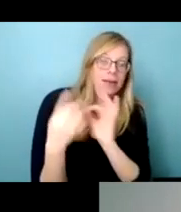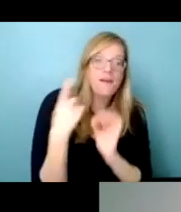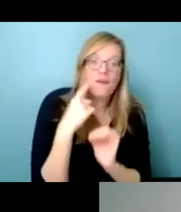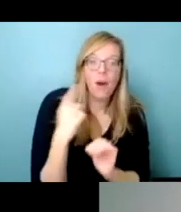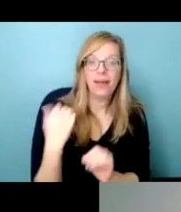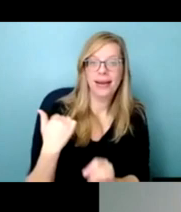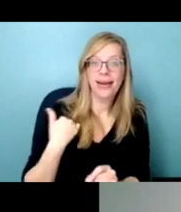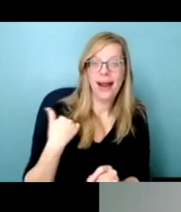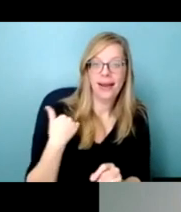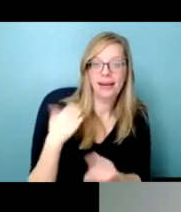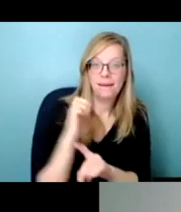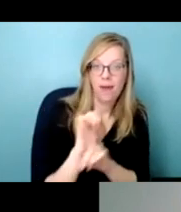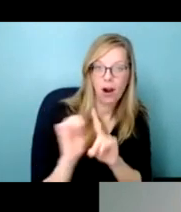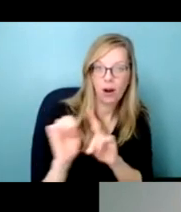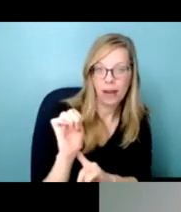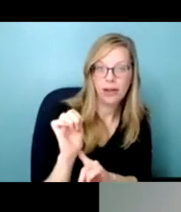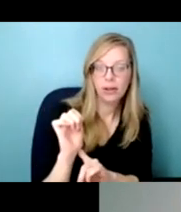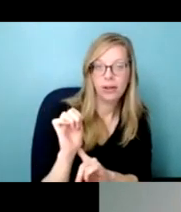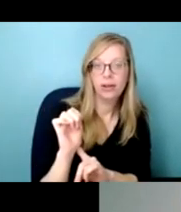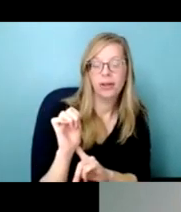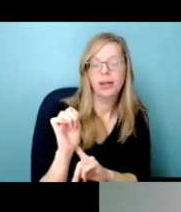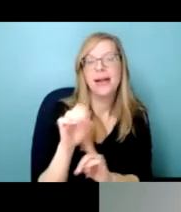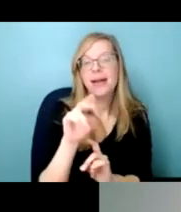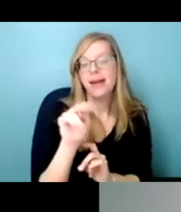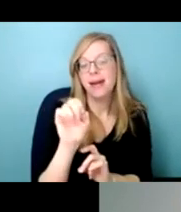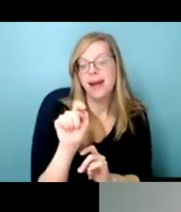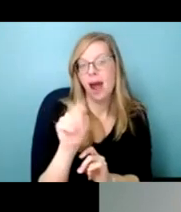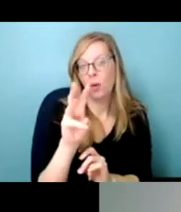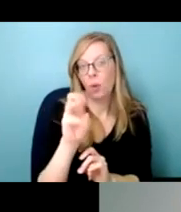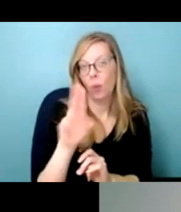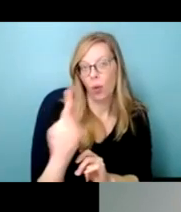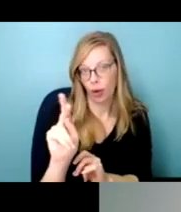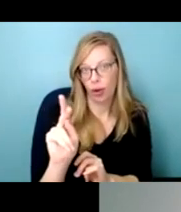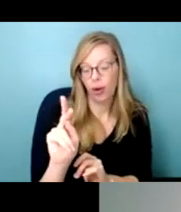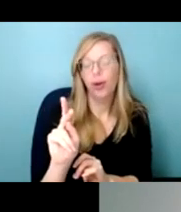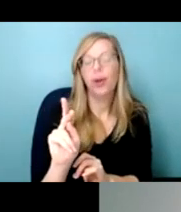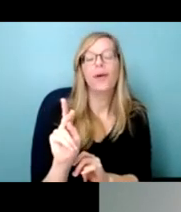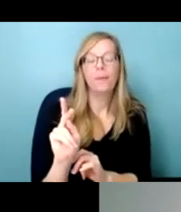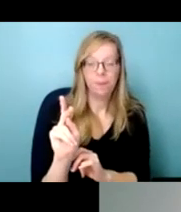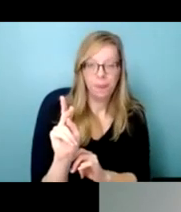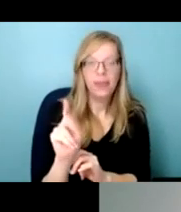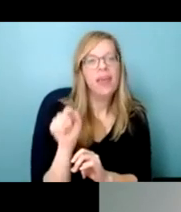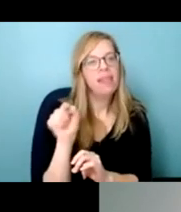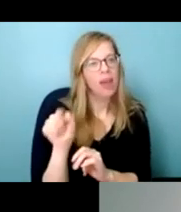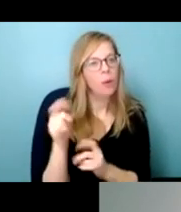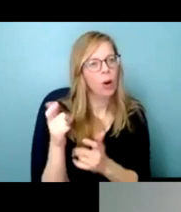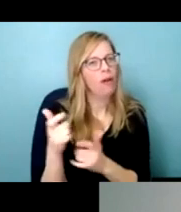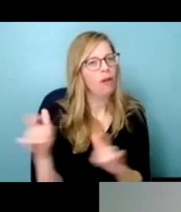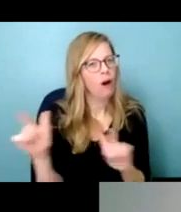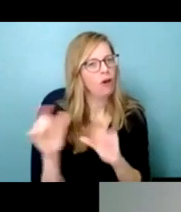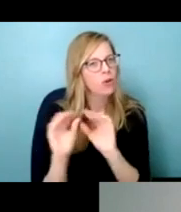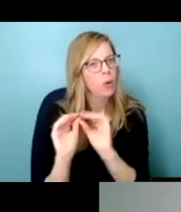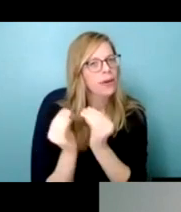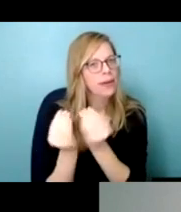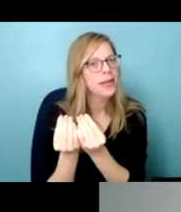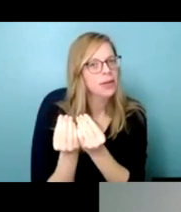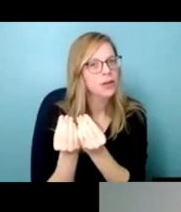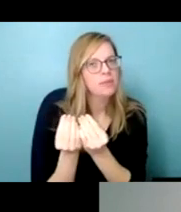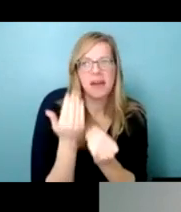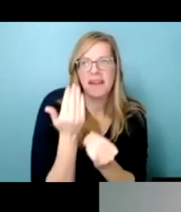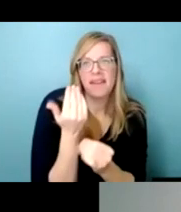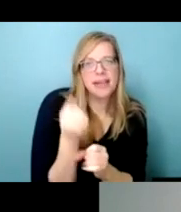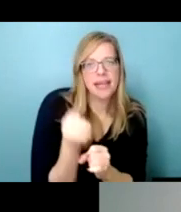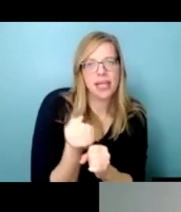Environmental Network, and the Canadian Environmental Network was a fairly large organization 15 years